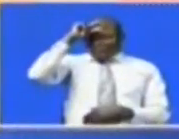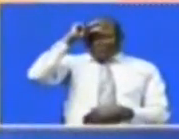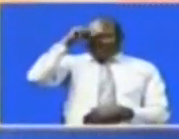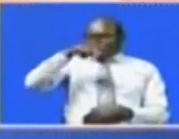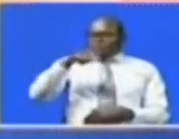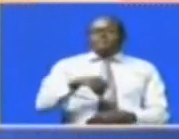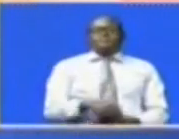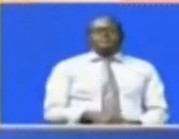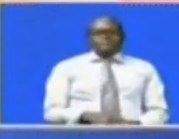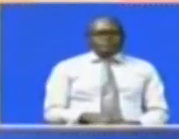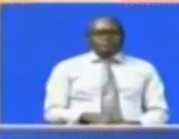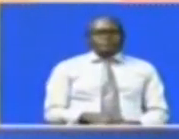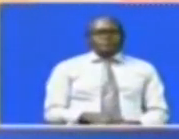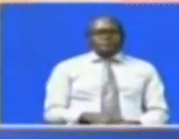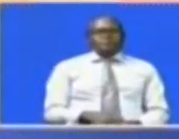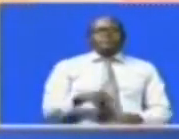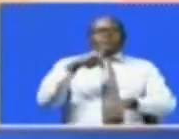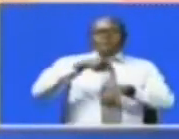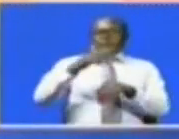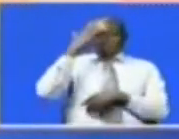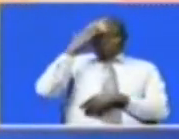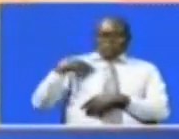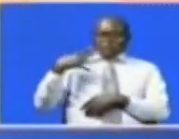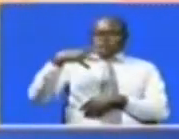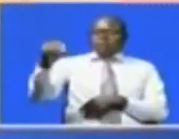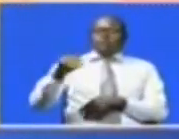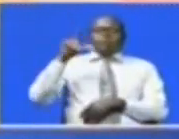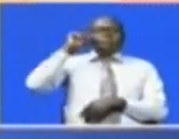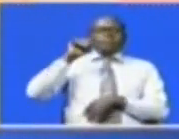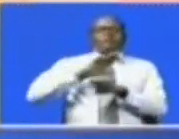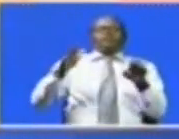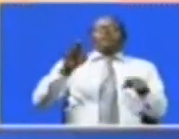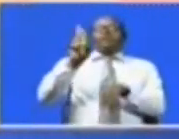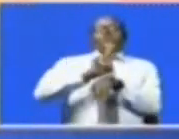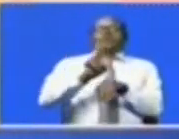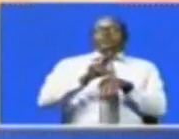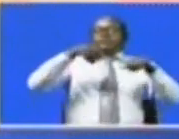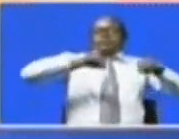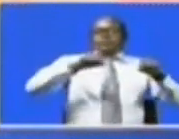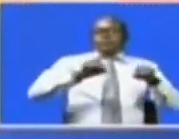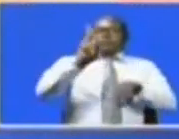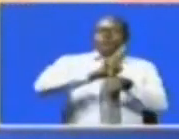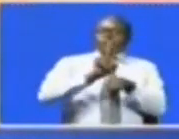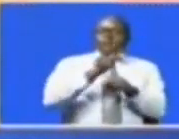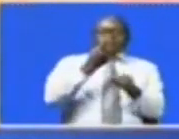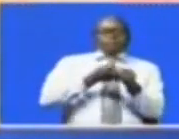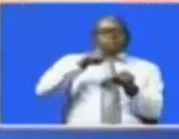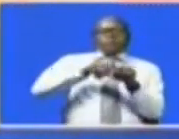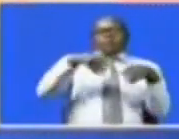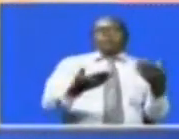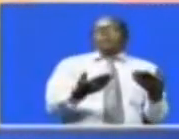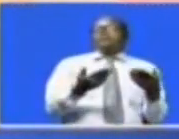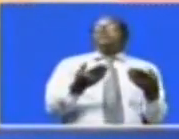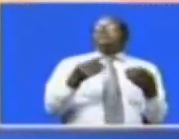discussing in Mr. Kreide, when you know you want to go to Mombasa, you don't use a tuk-tuk. You use a Mercedes or SGR or